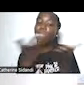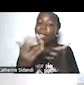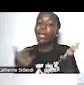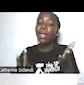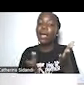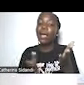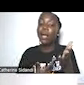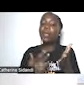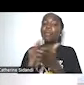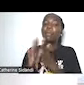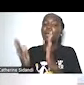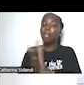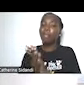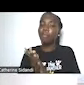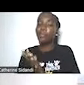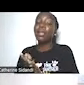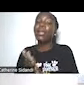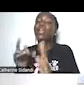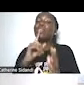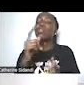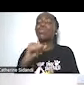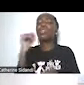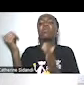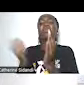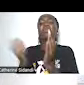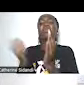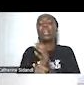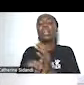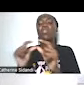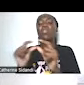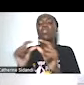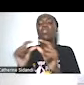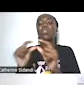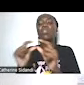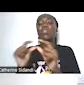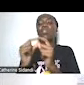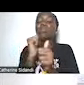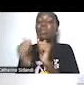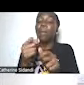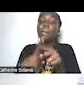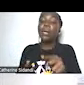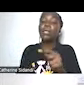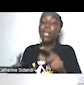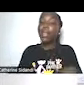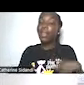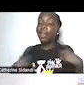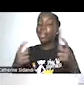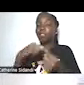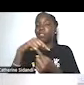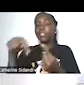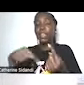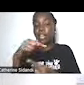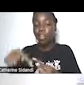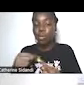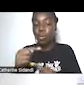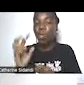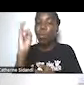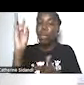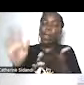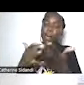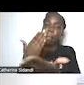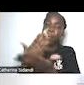it doesn't matter which field you're in, but this lifestyle, life cycle or the type of analytics will apply